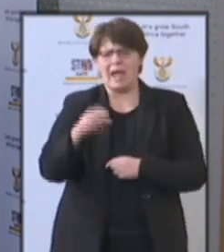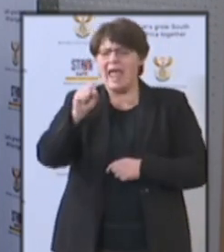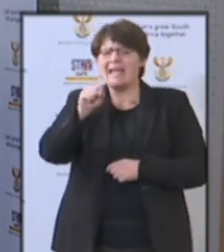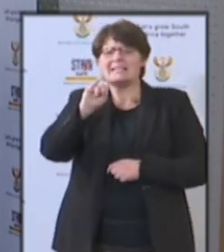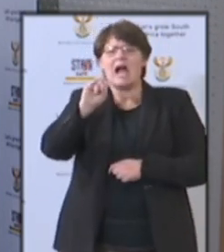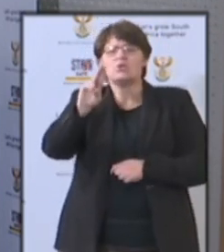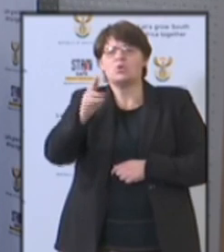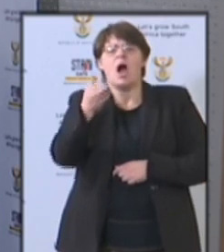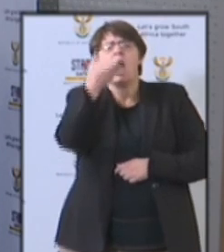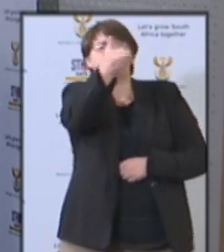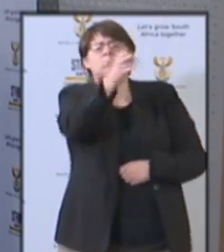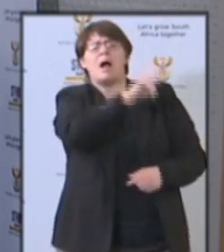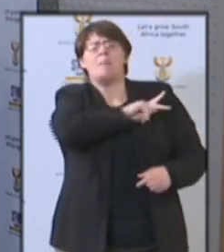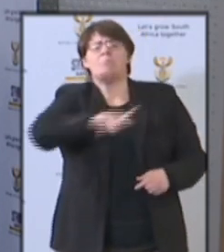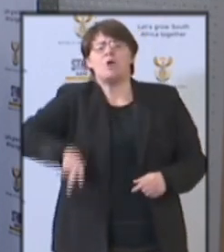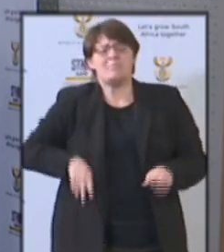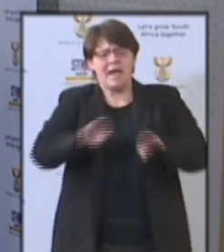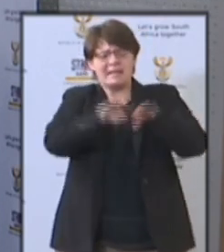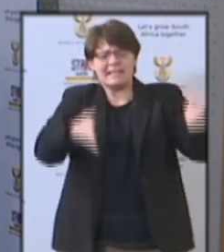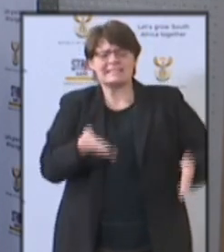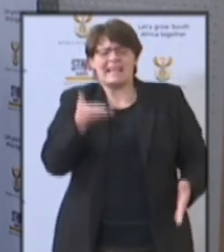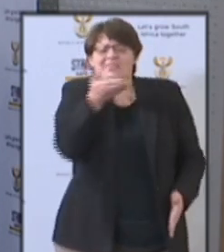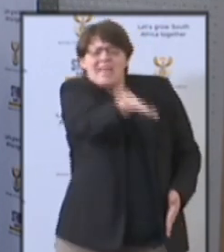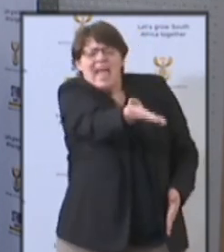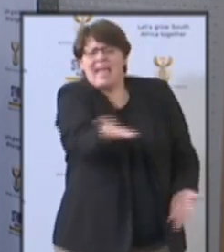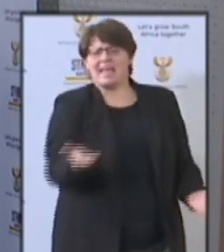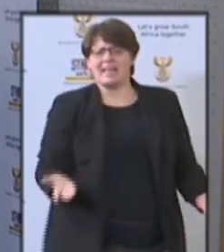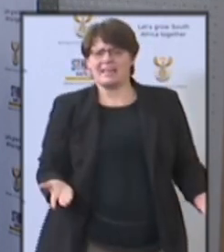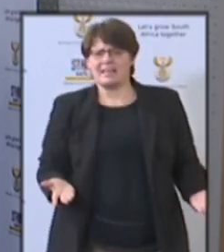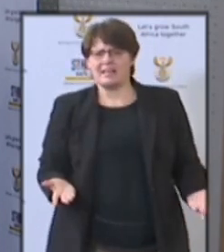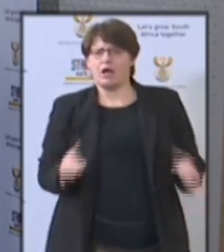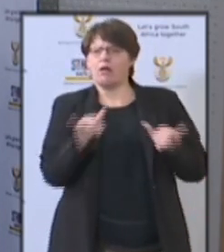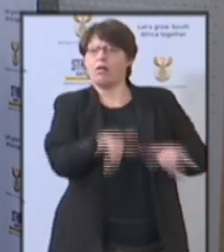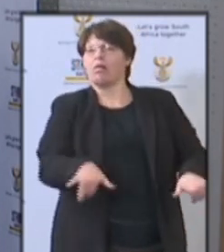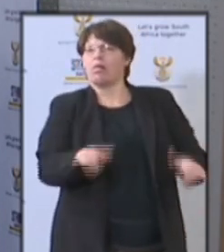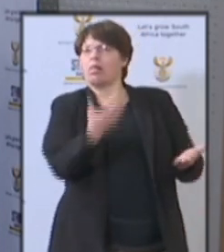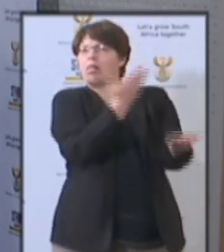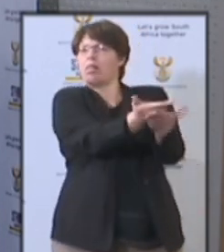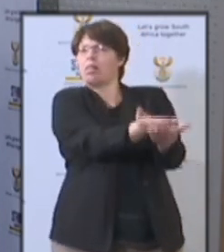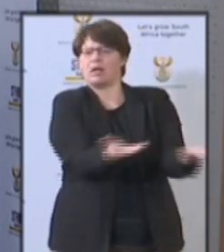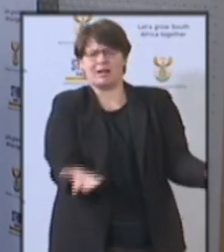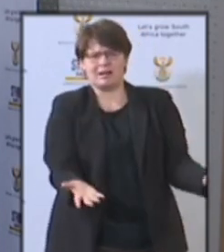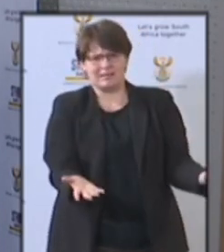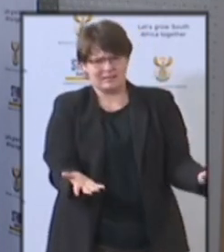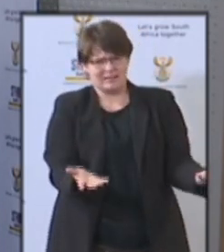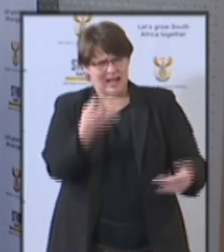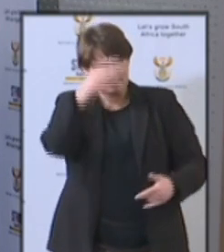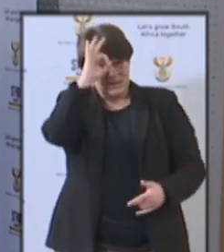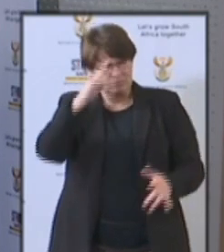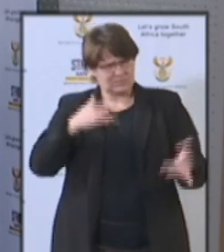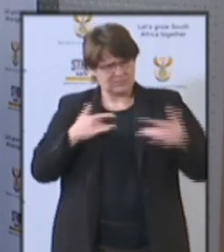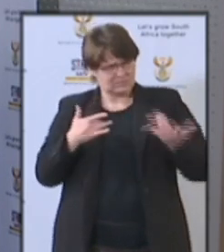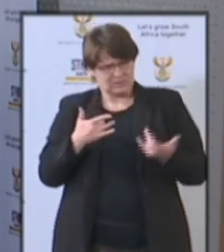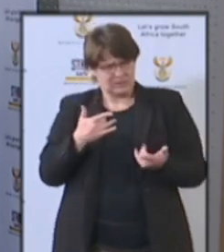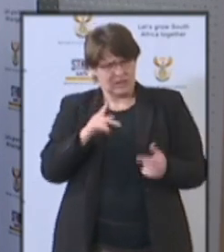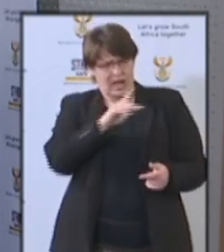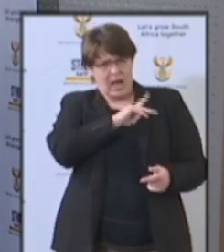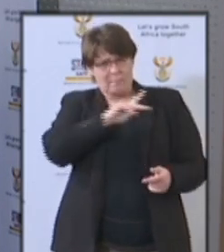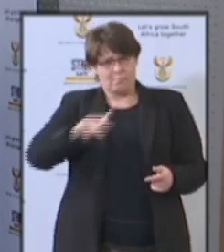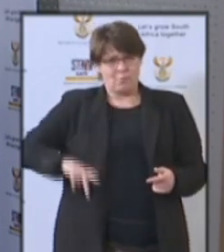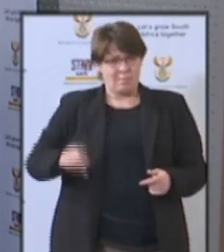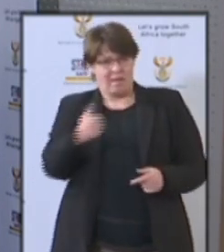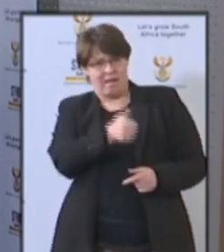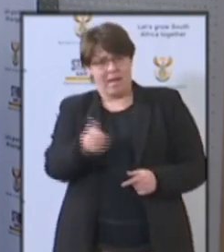sitting on the Premier's desk in Gauteng. Is the Cabinet not concerned that Premier Makura is